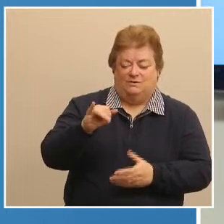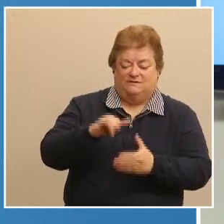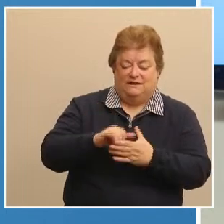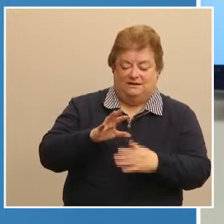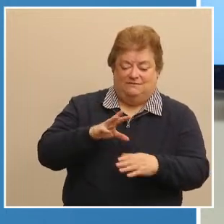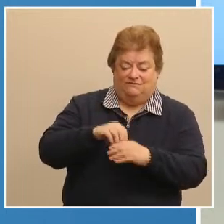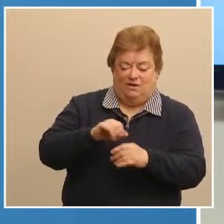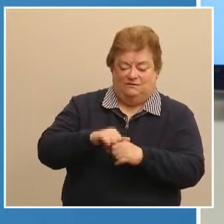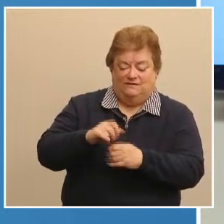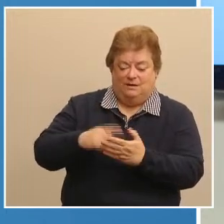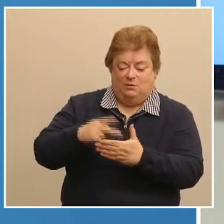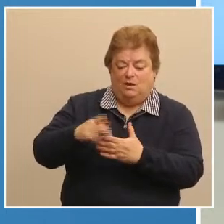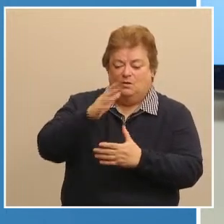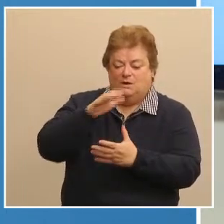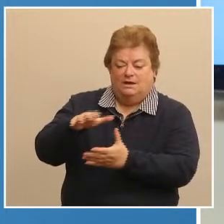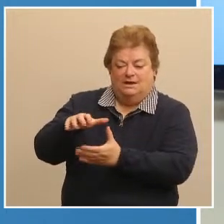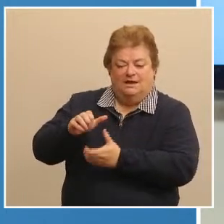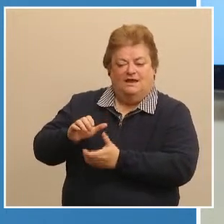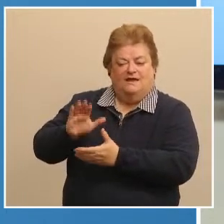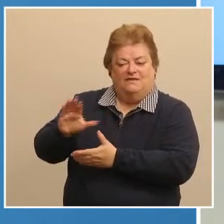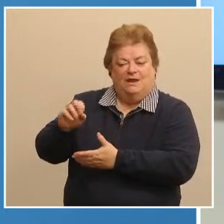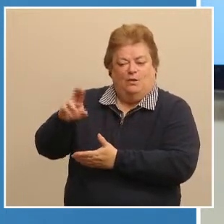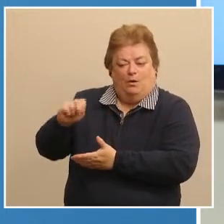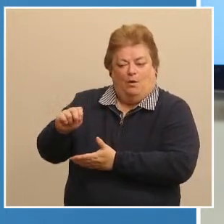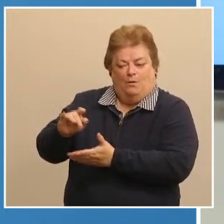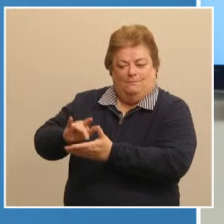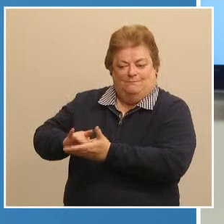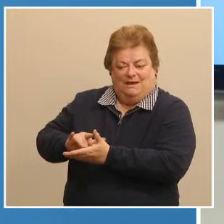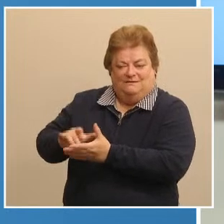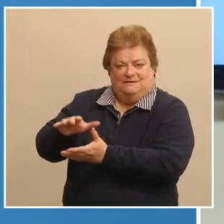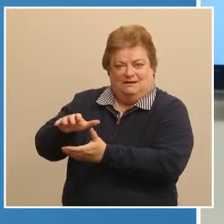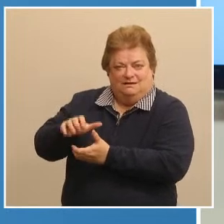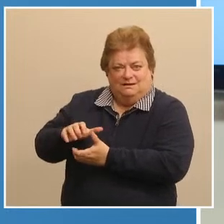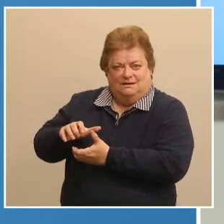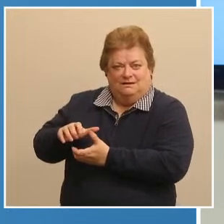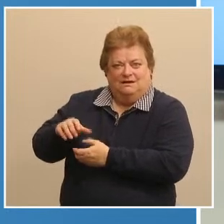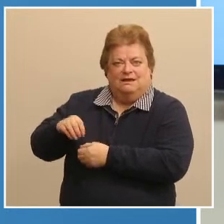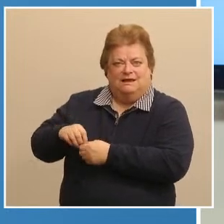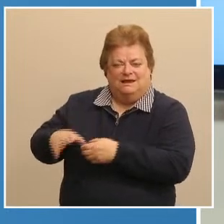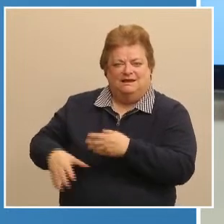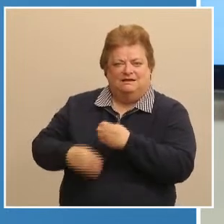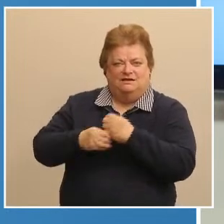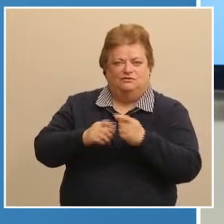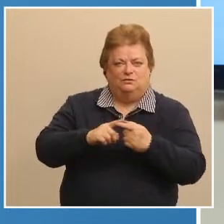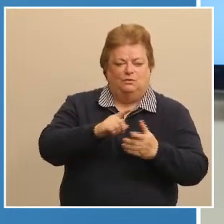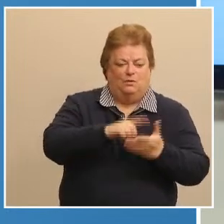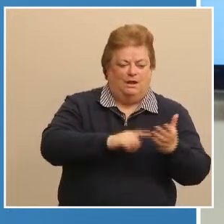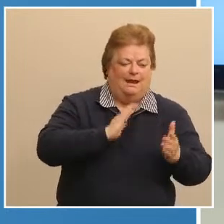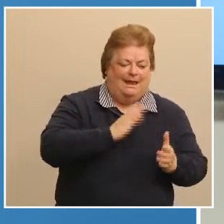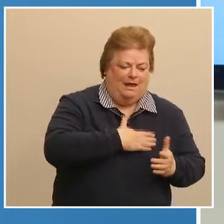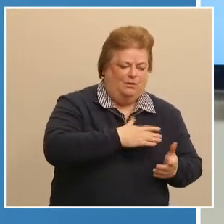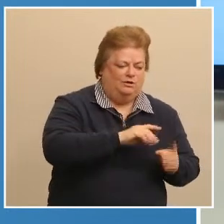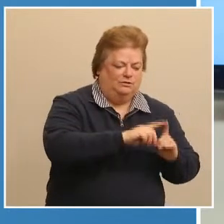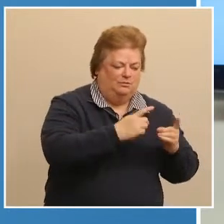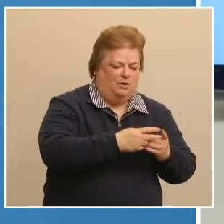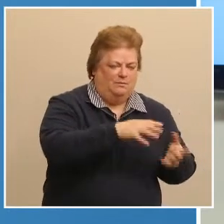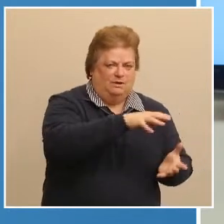program are receiving their own vaccine allocations in addition to what our department currently